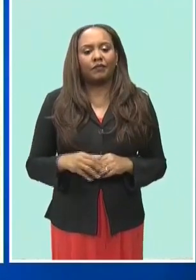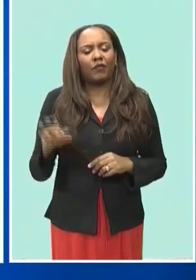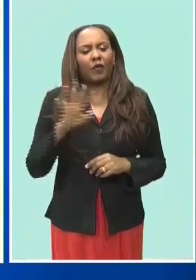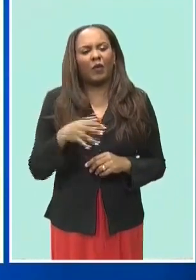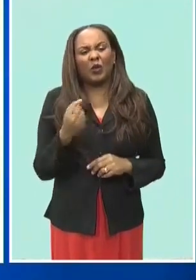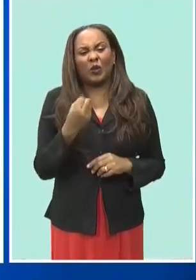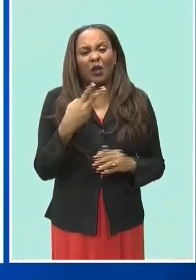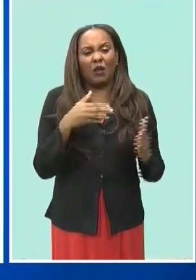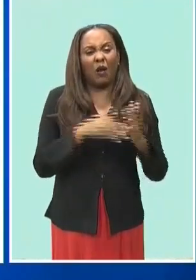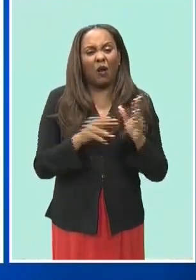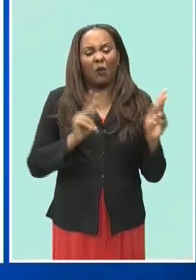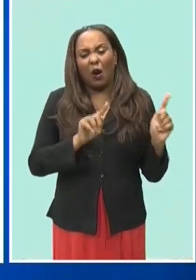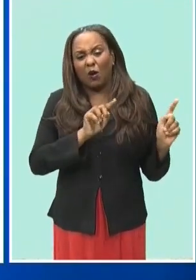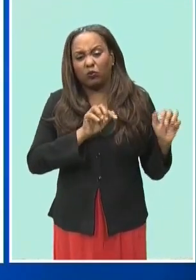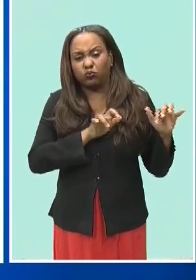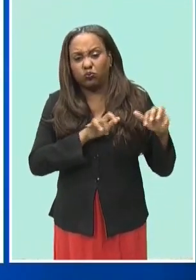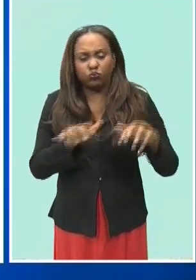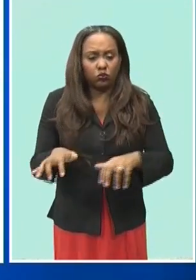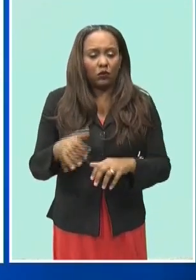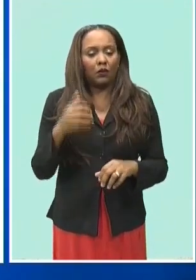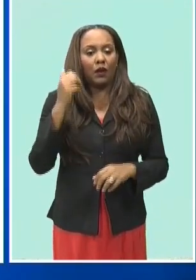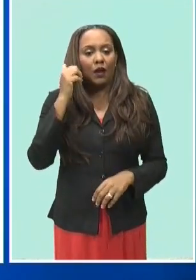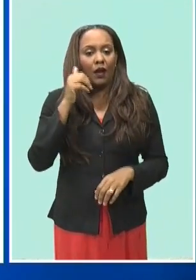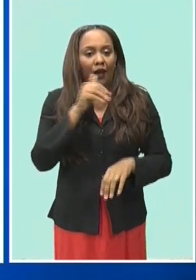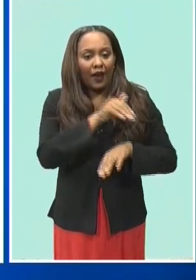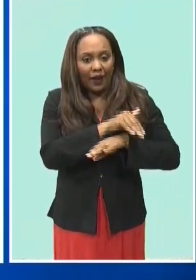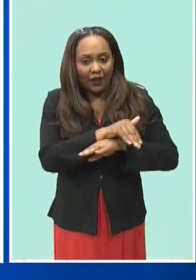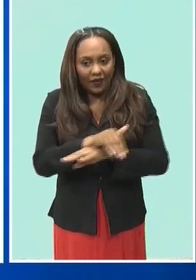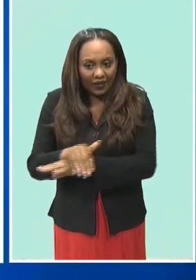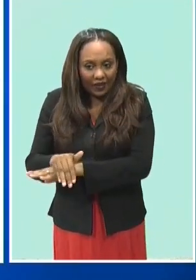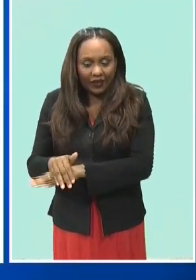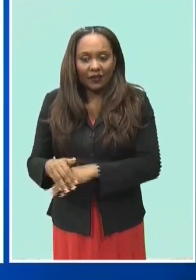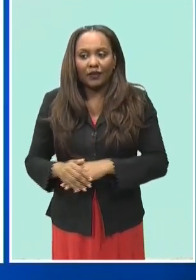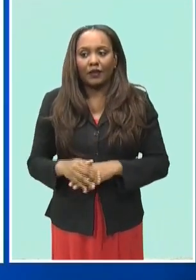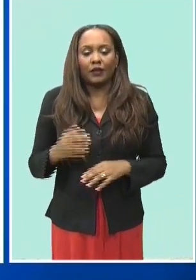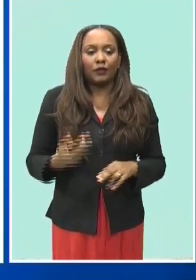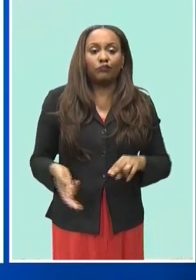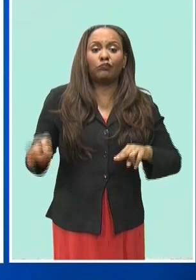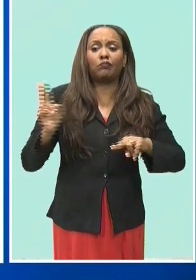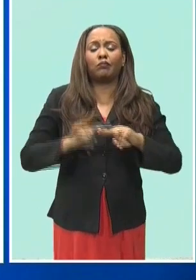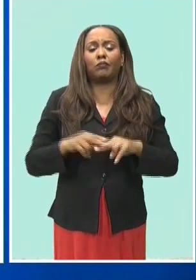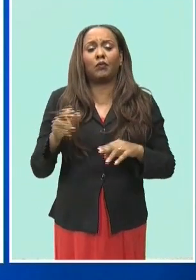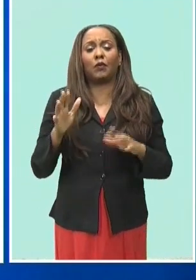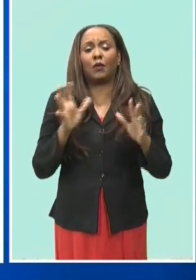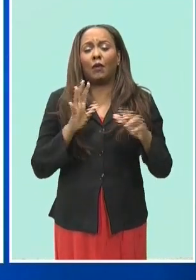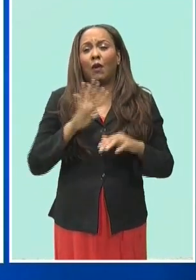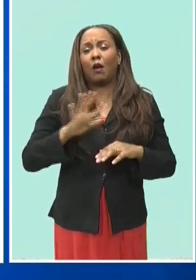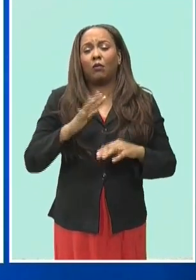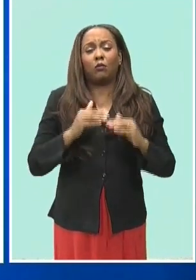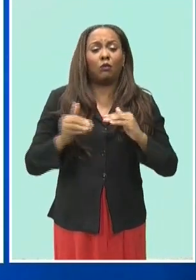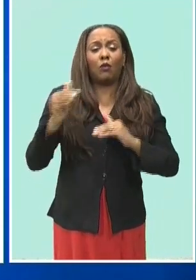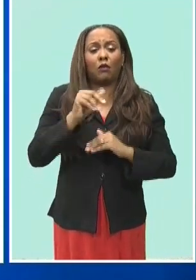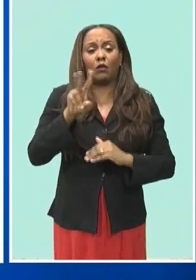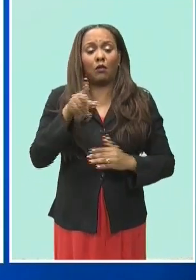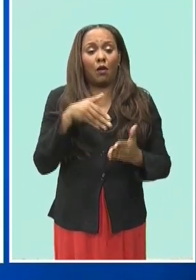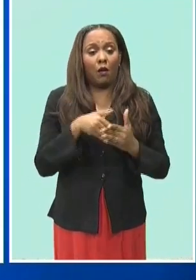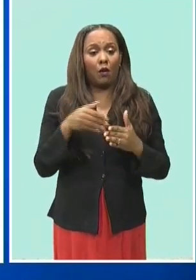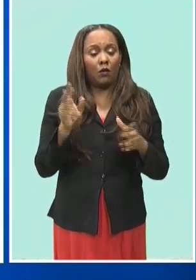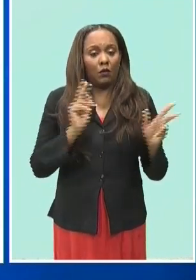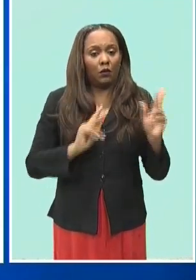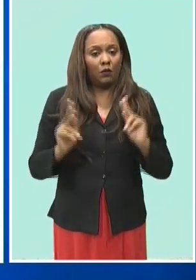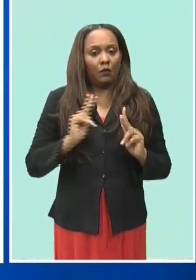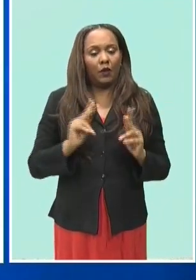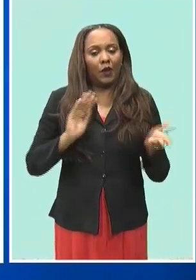per night at the World Creole Music Festival. So, of course, that was an increase of probably over 2,000 from